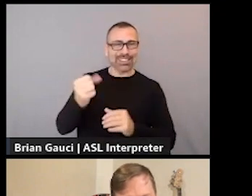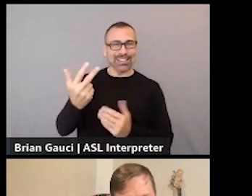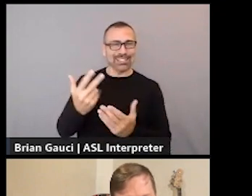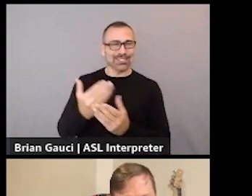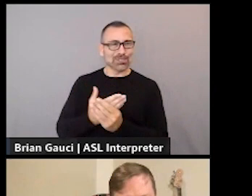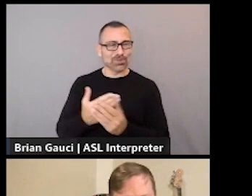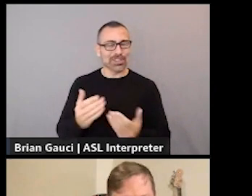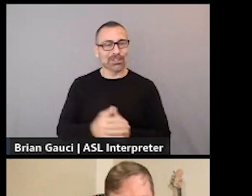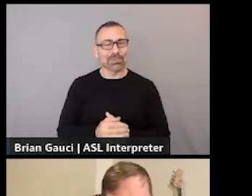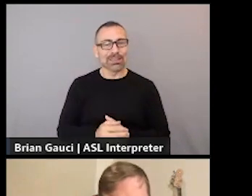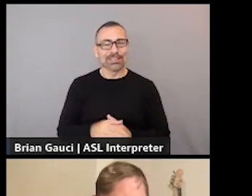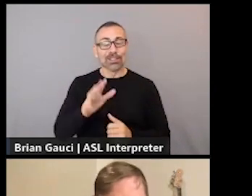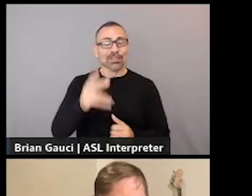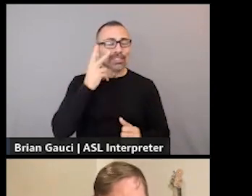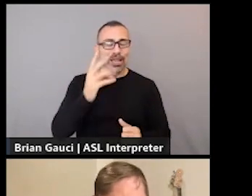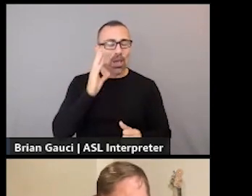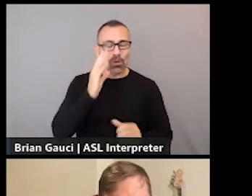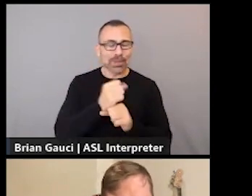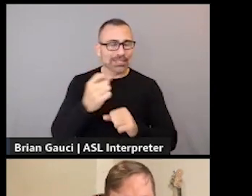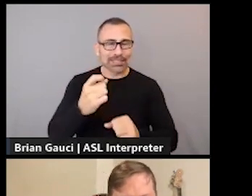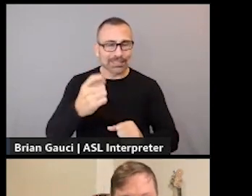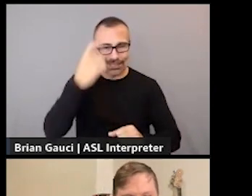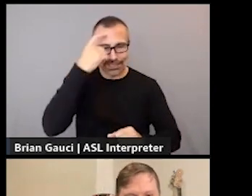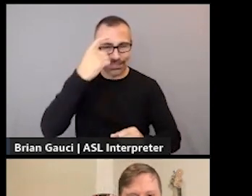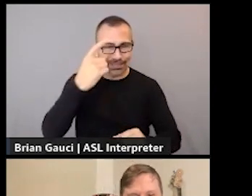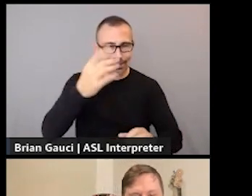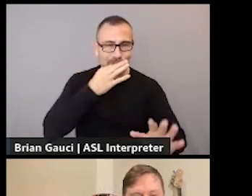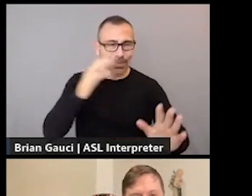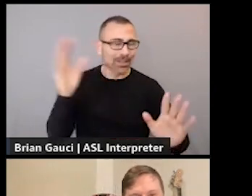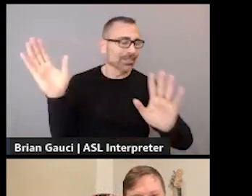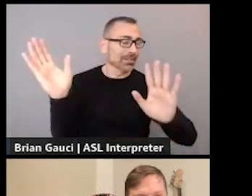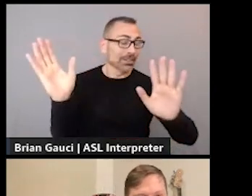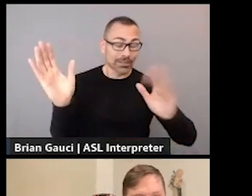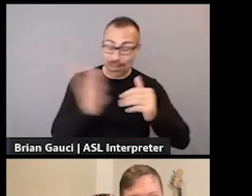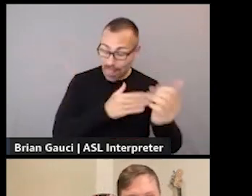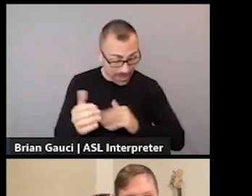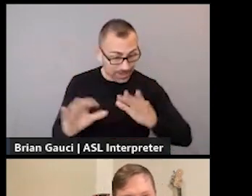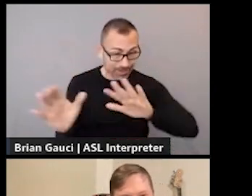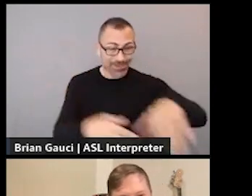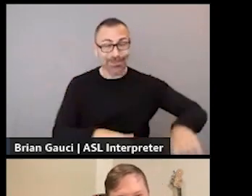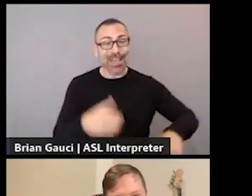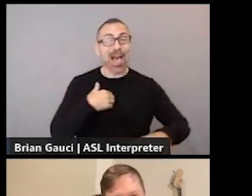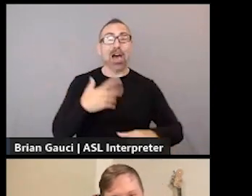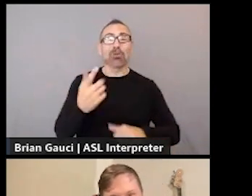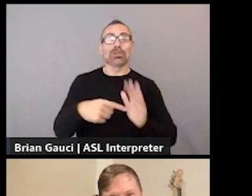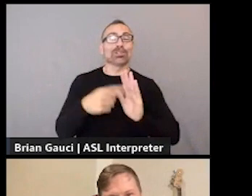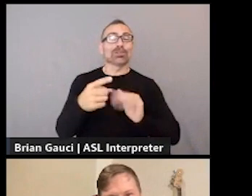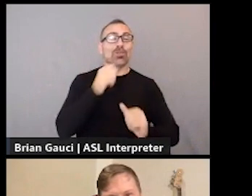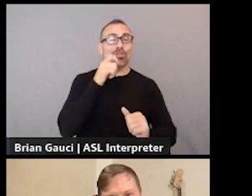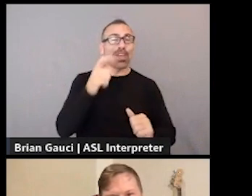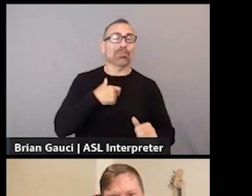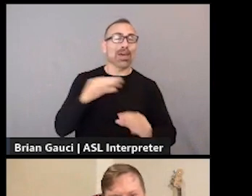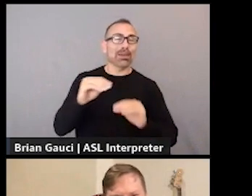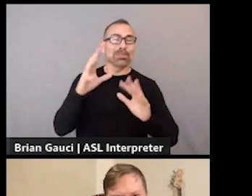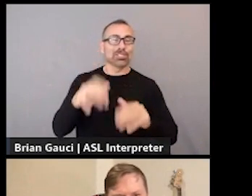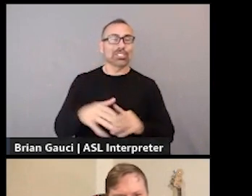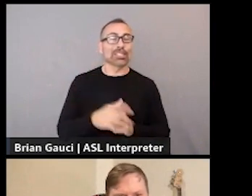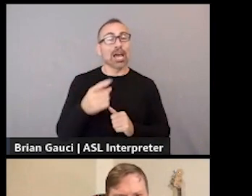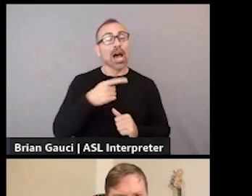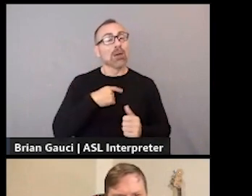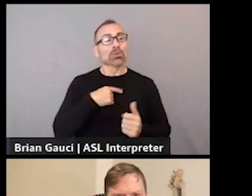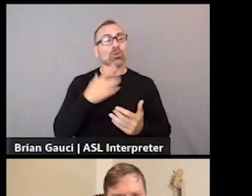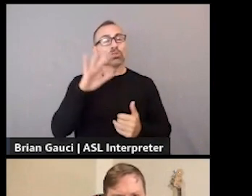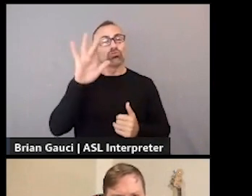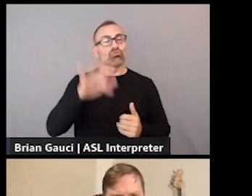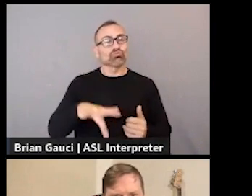all make sense soon. Anyway, so I have this object. I want to show you that I'm not hand waving. I'm not a magician, and I'm just going to query this data in place in